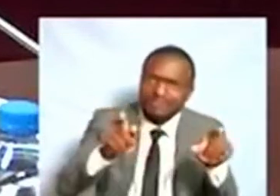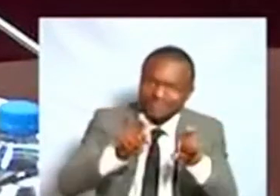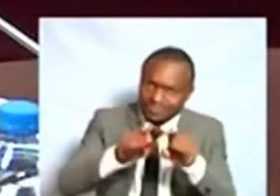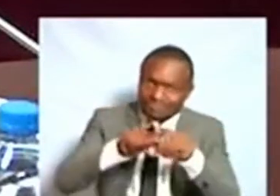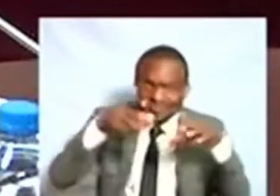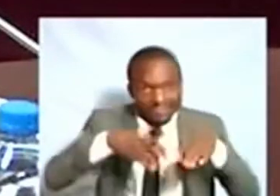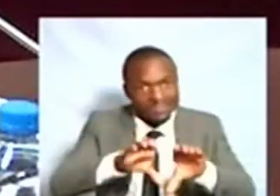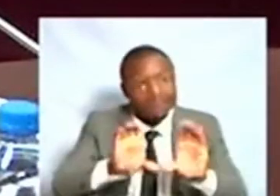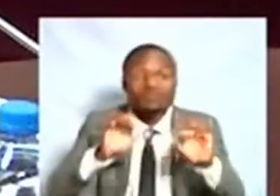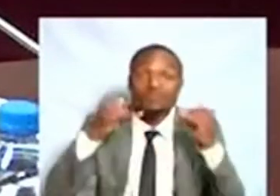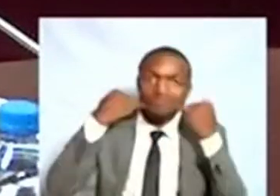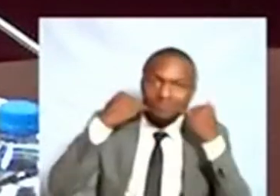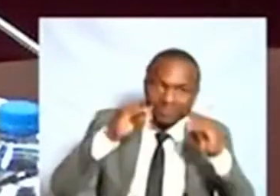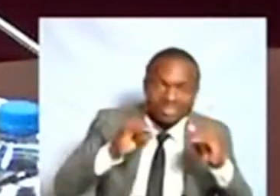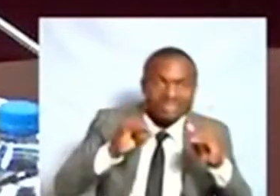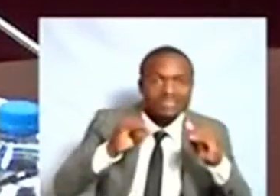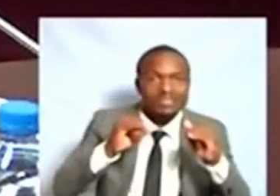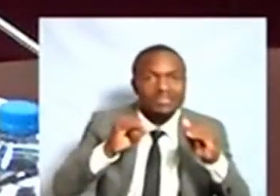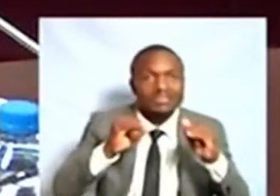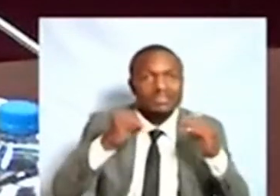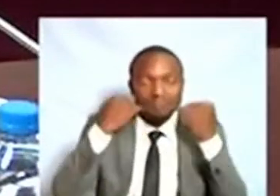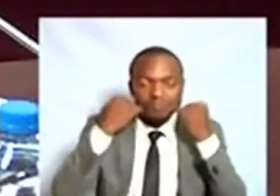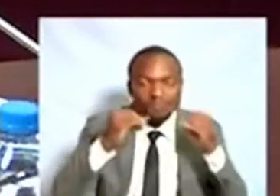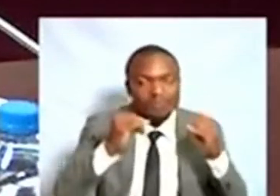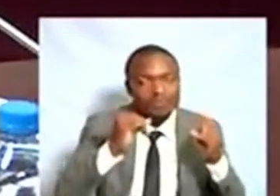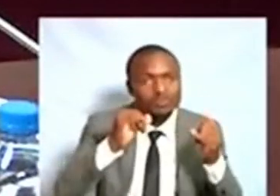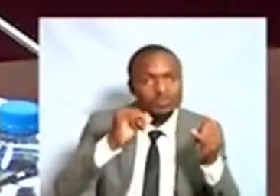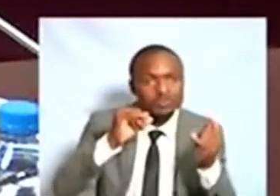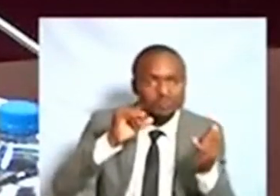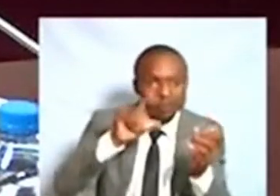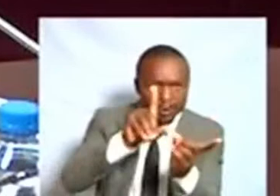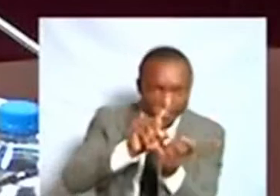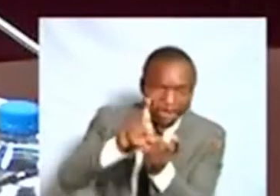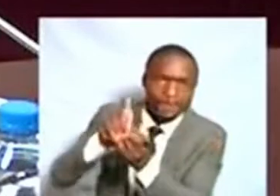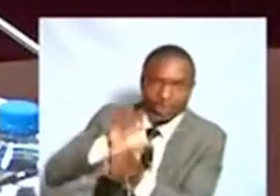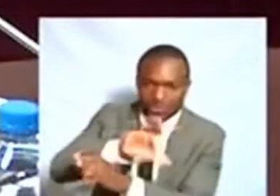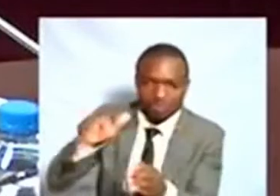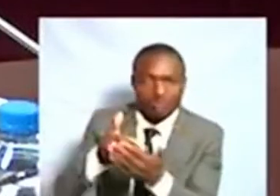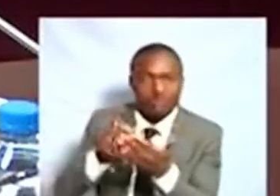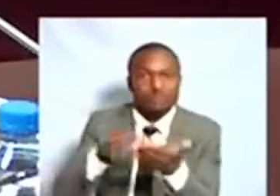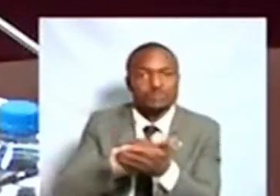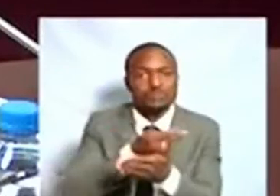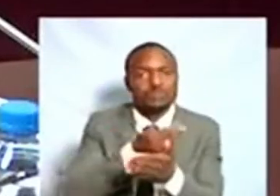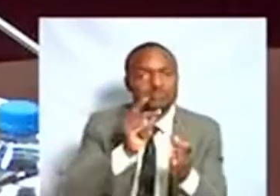continued updating the database to capture all new businesses in the district.